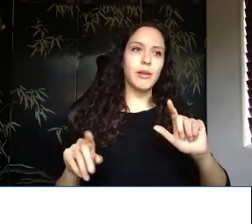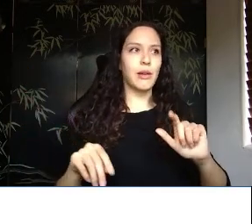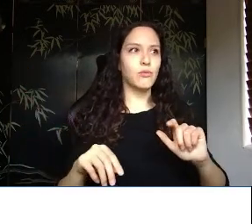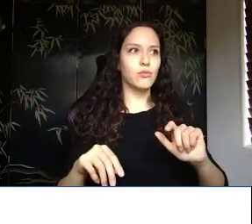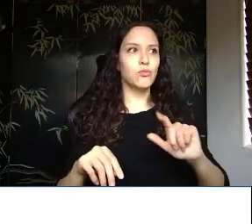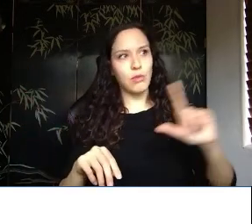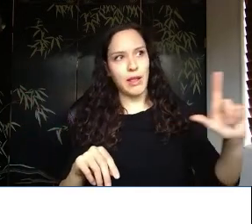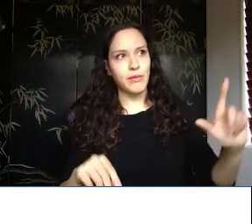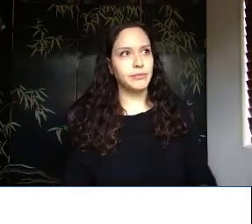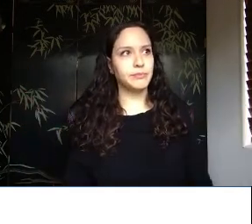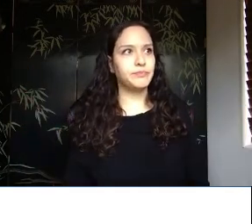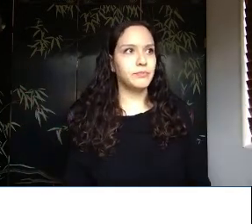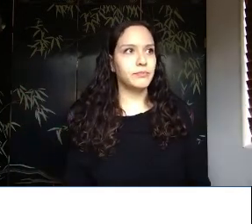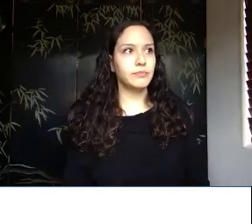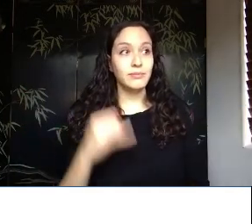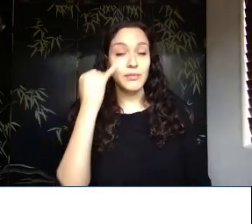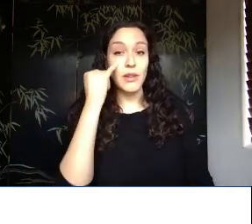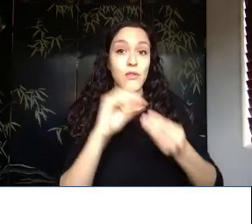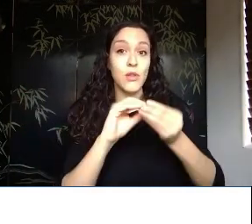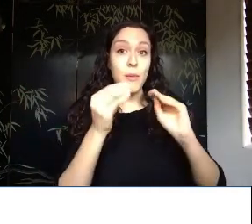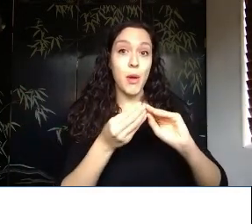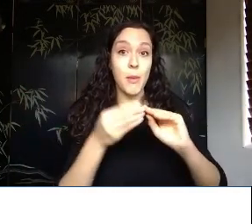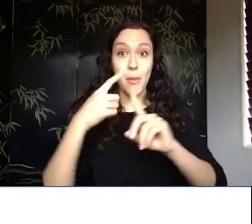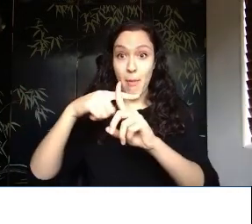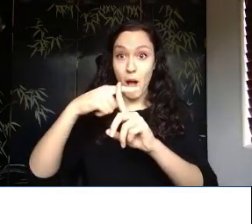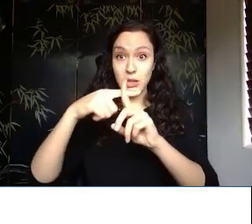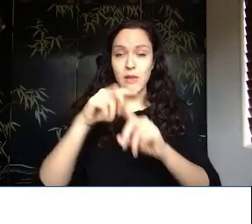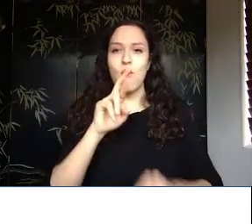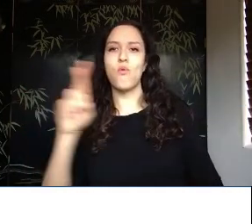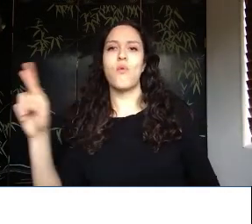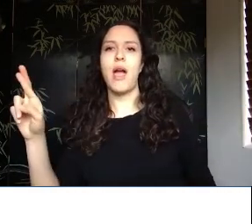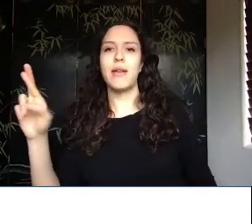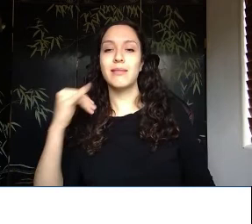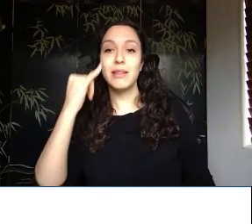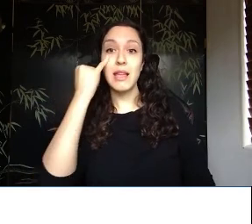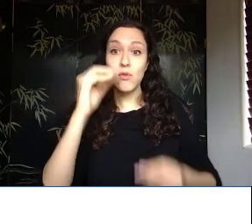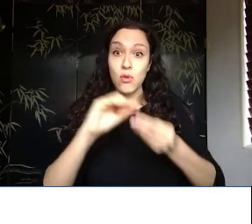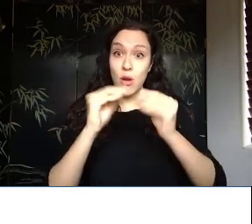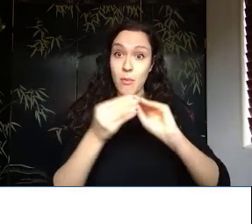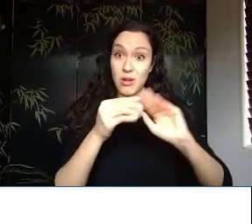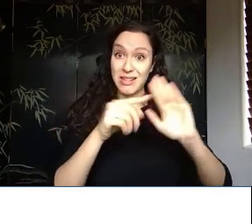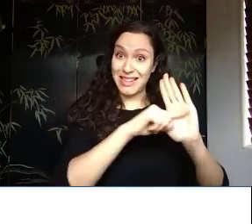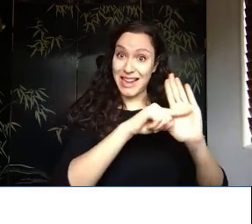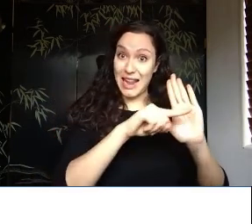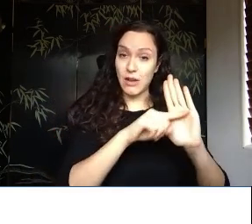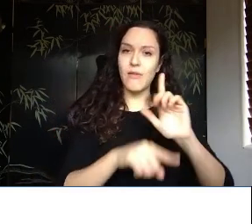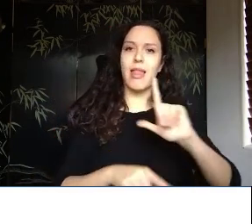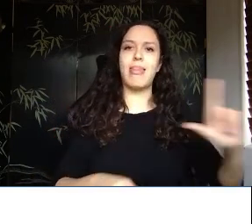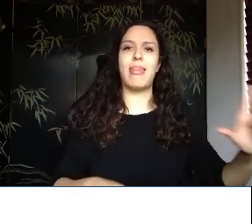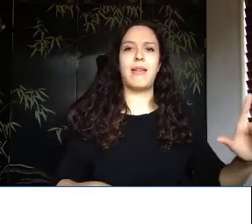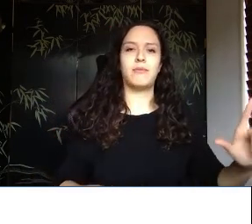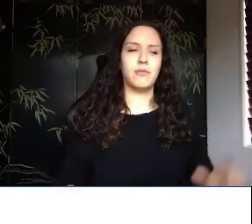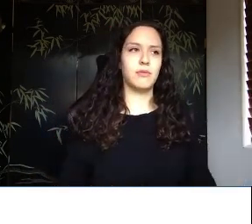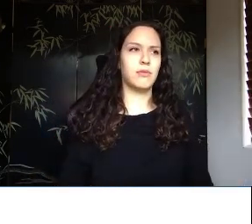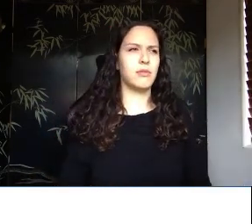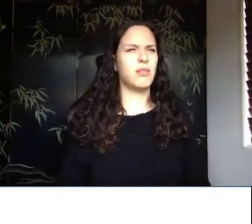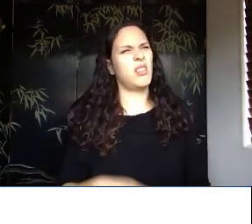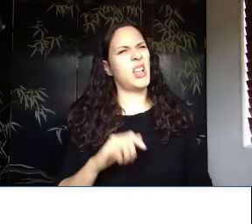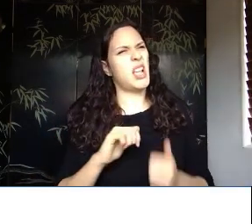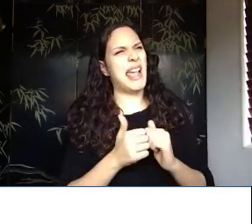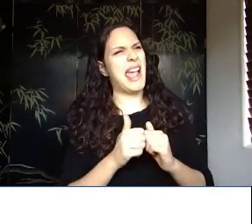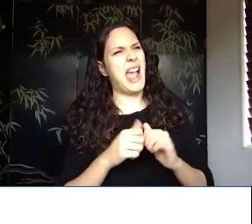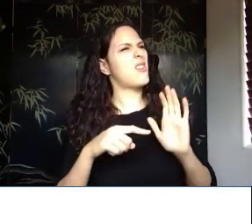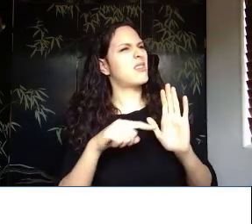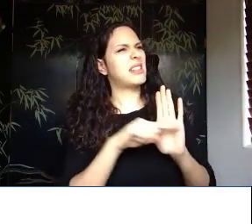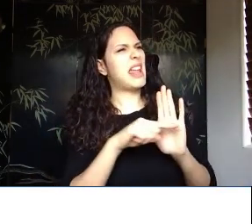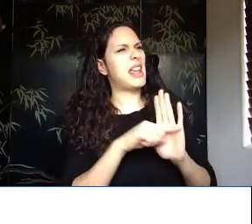right. If this number is negative, we're going to go to the left. Whoa, how would it be negative?